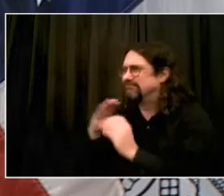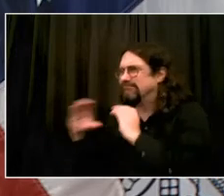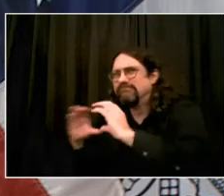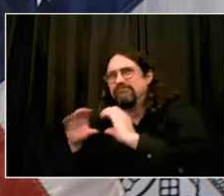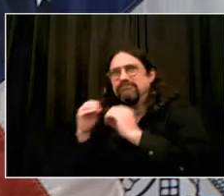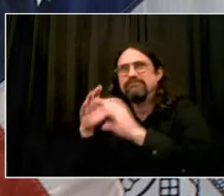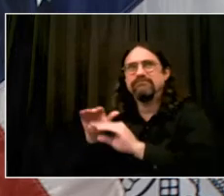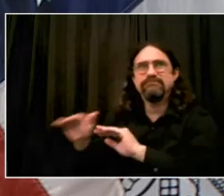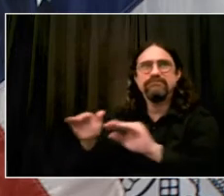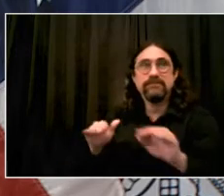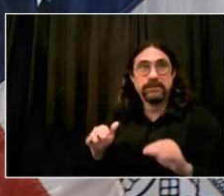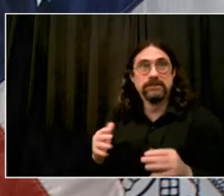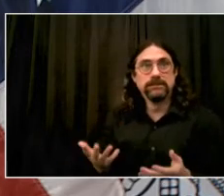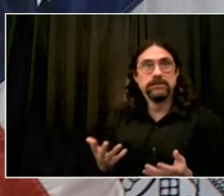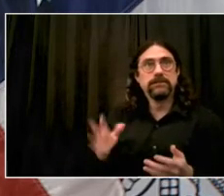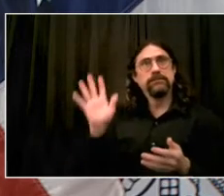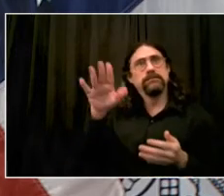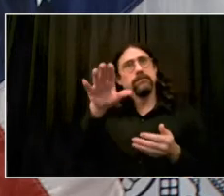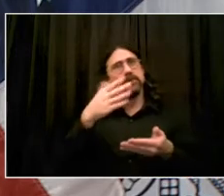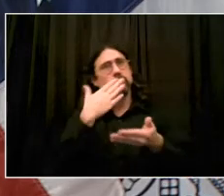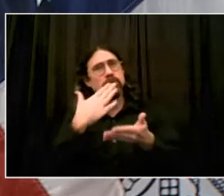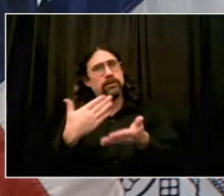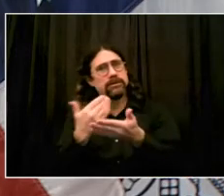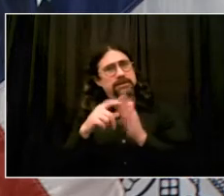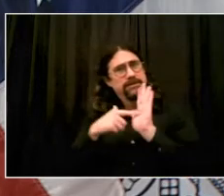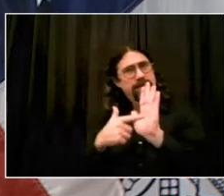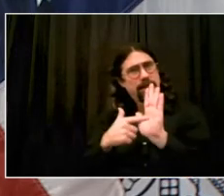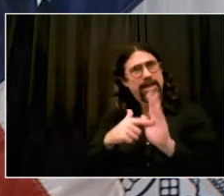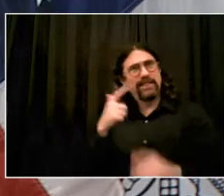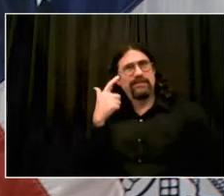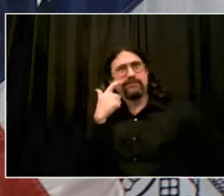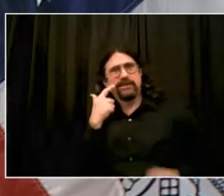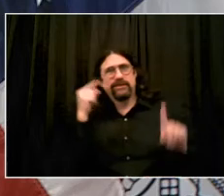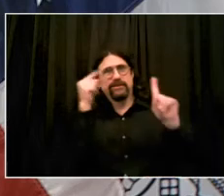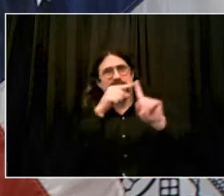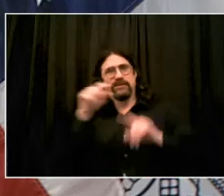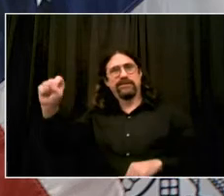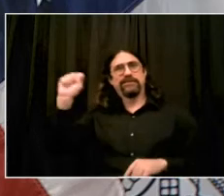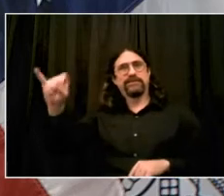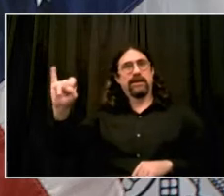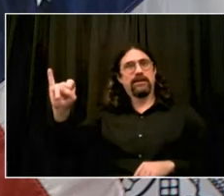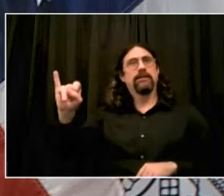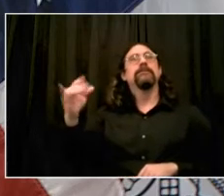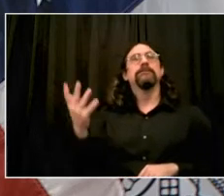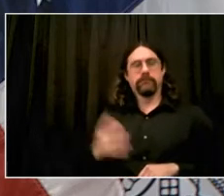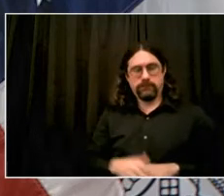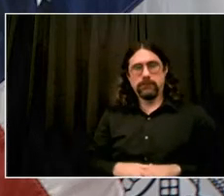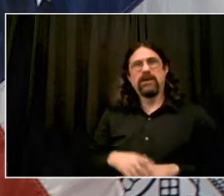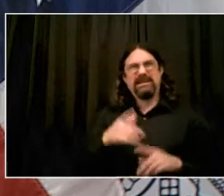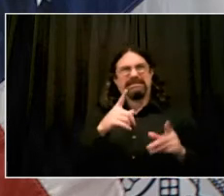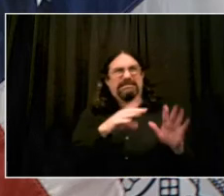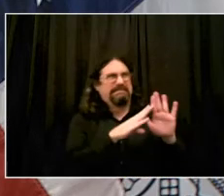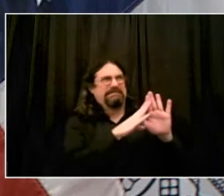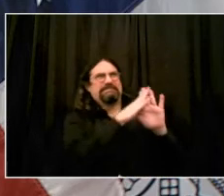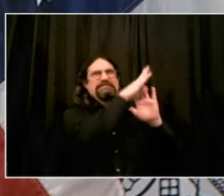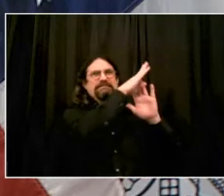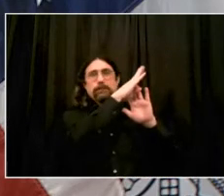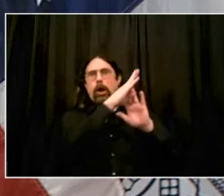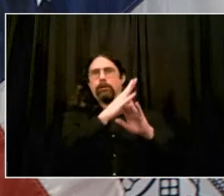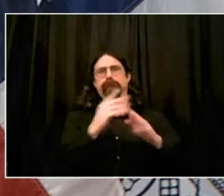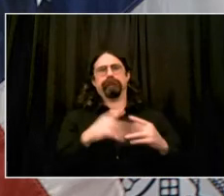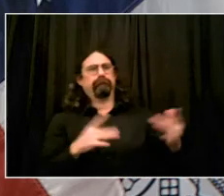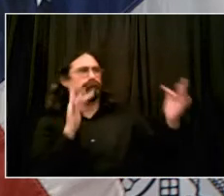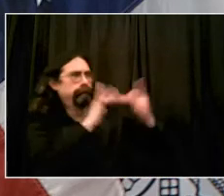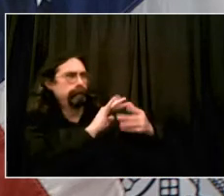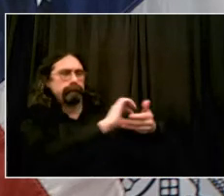get tested. And we saw a really big uptick in both. And so anywhere where we see a problem, the